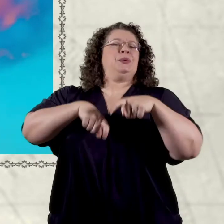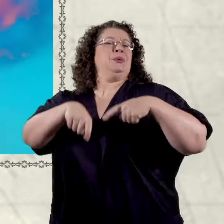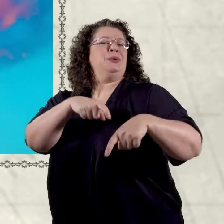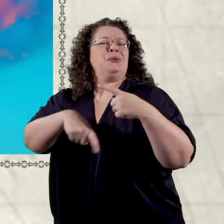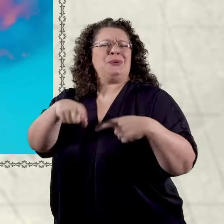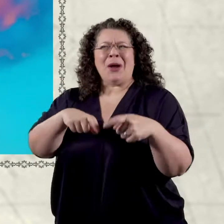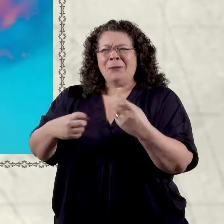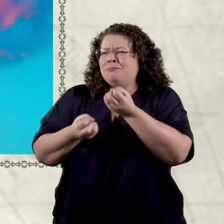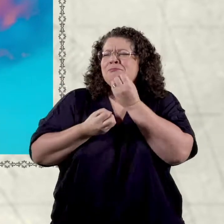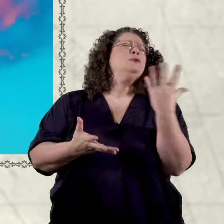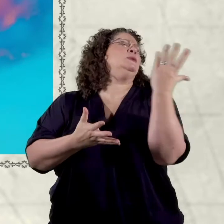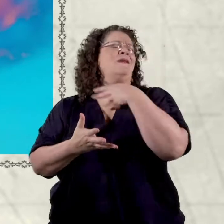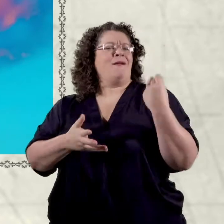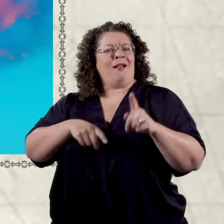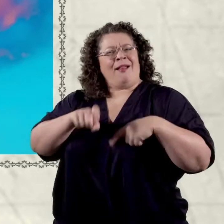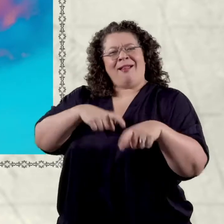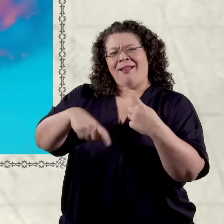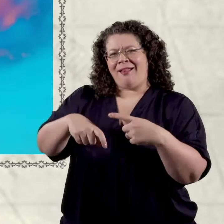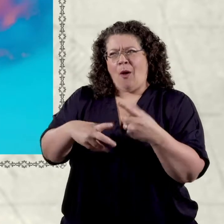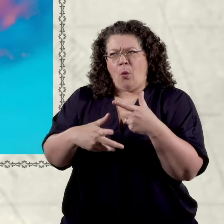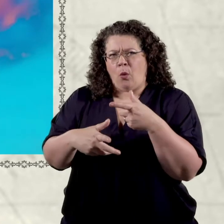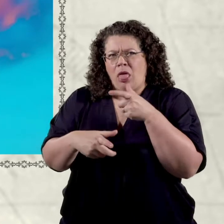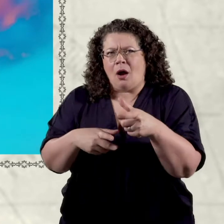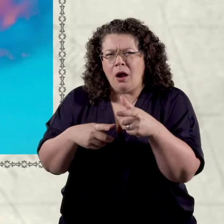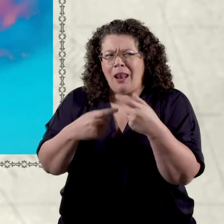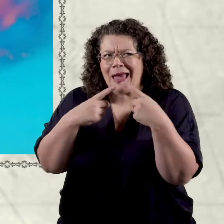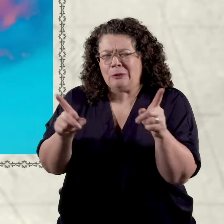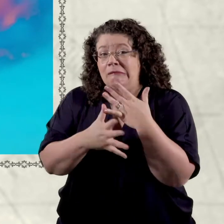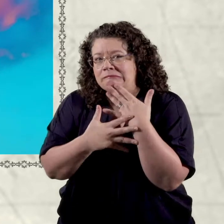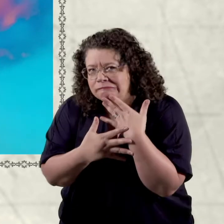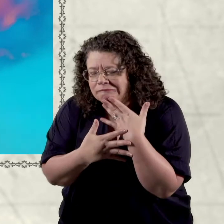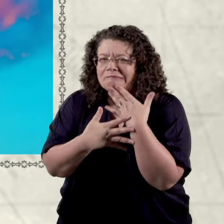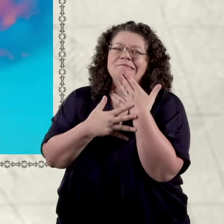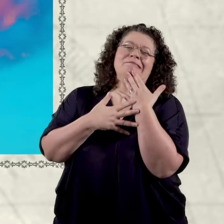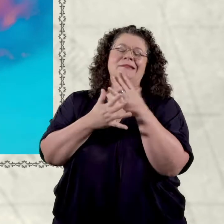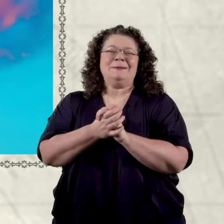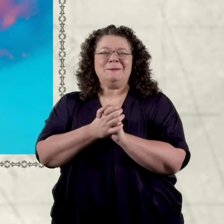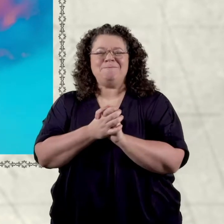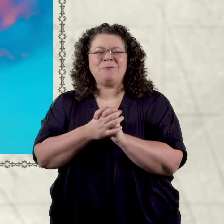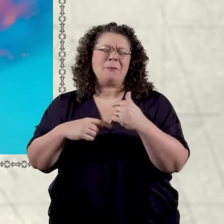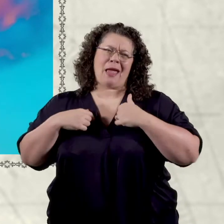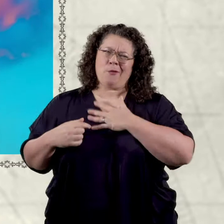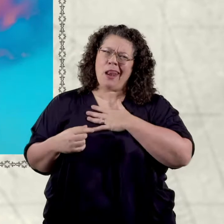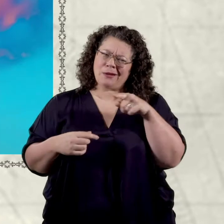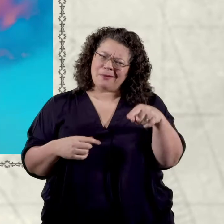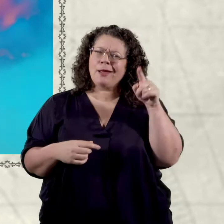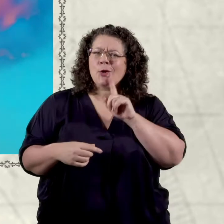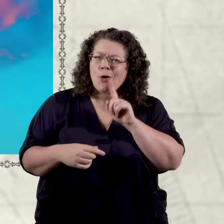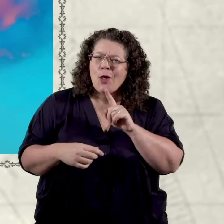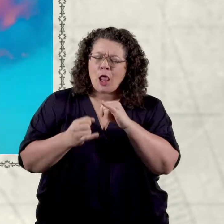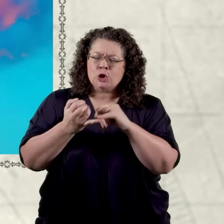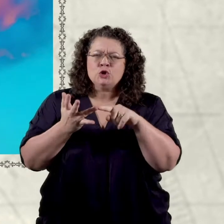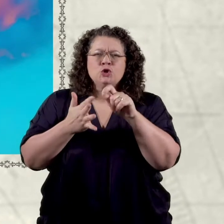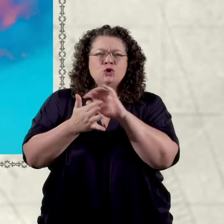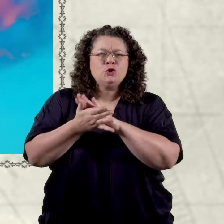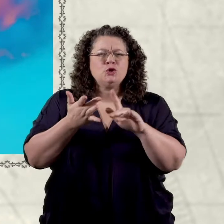so beautiful. Oh, I said that out loud. I'd like to be like this girl, Sophie, in the